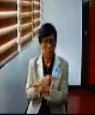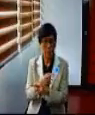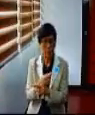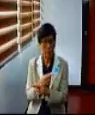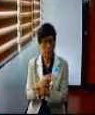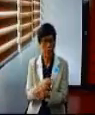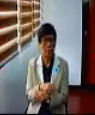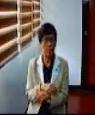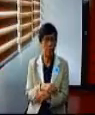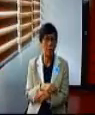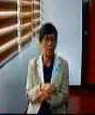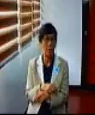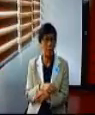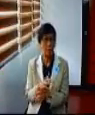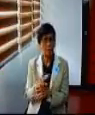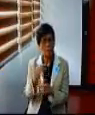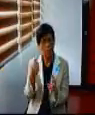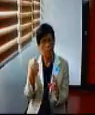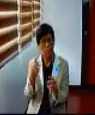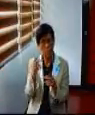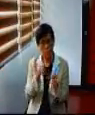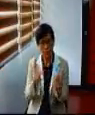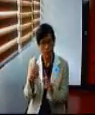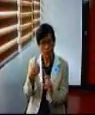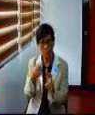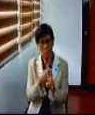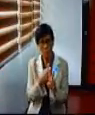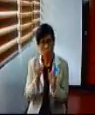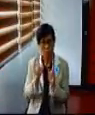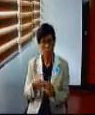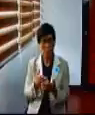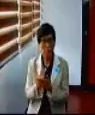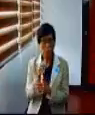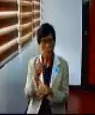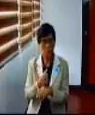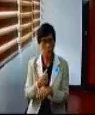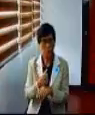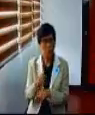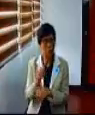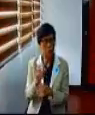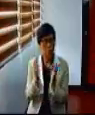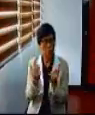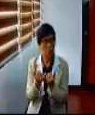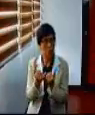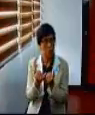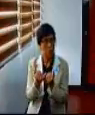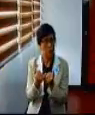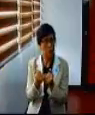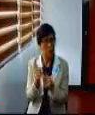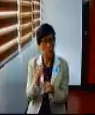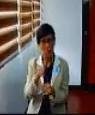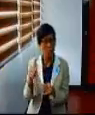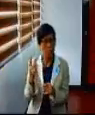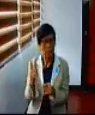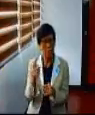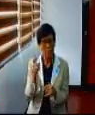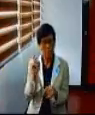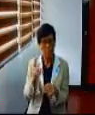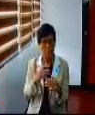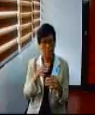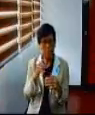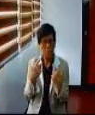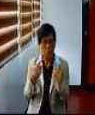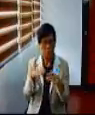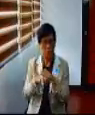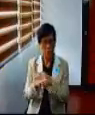proposes that victims of human rights abuses by companies and by governments or anyone else must have access to an effective